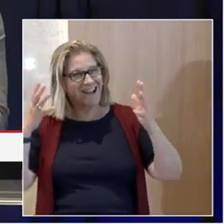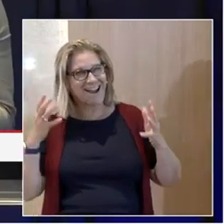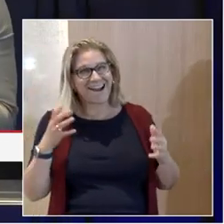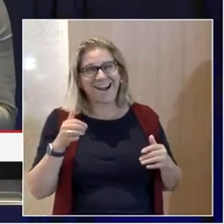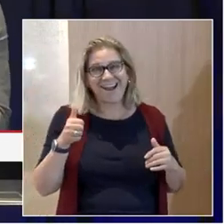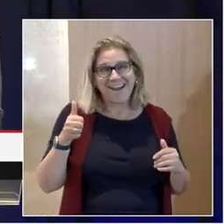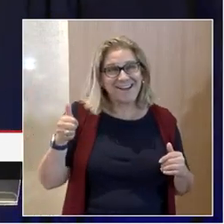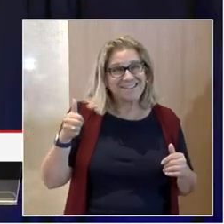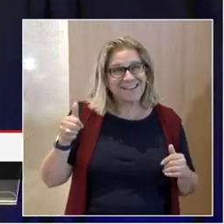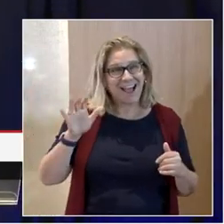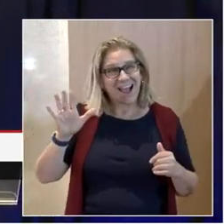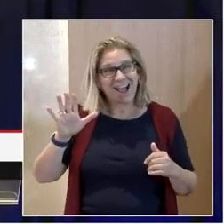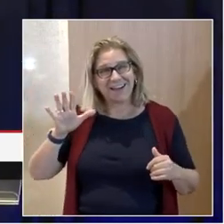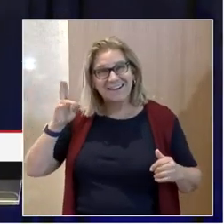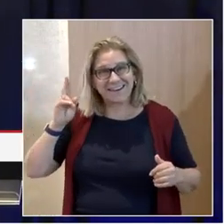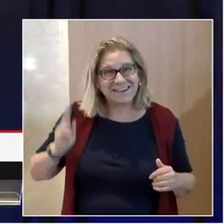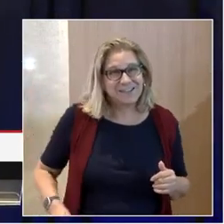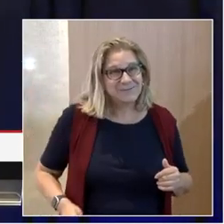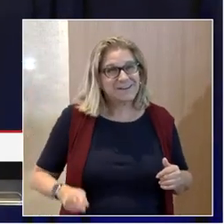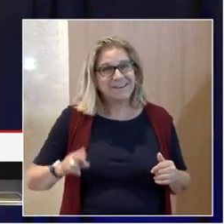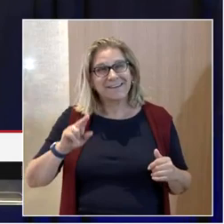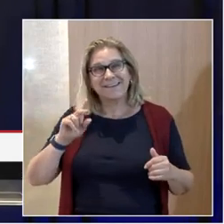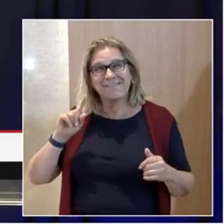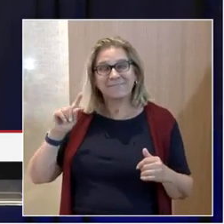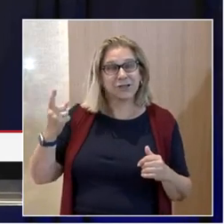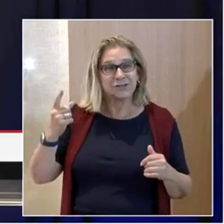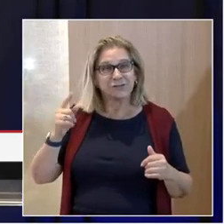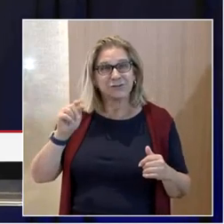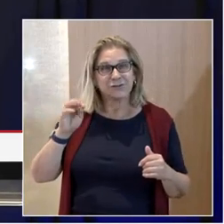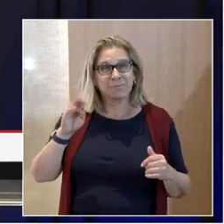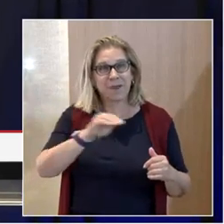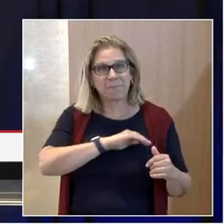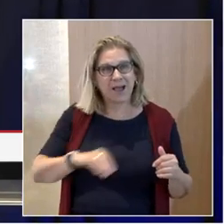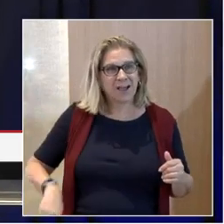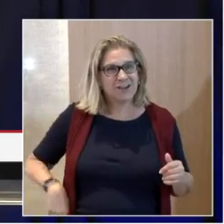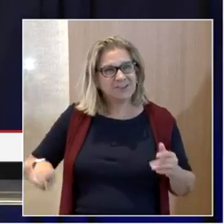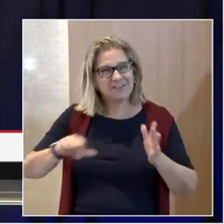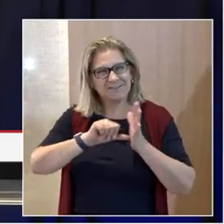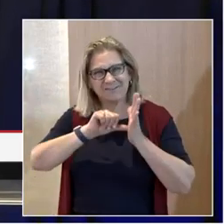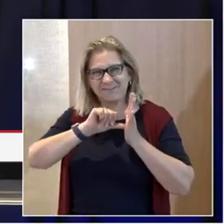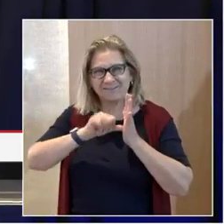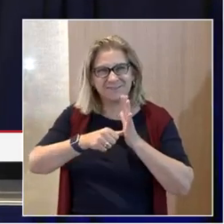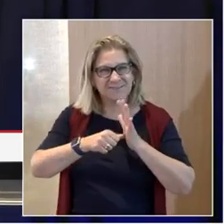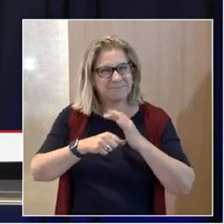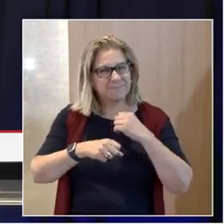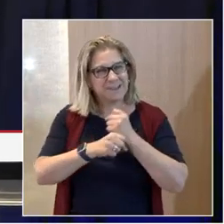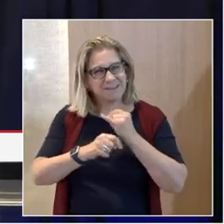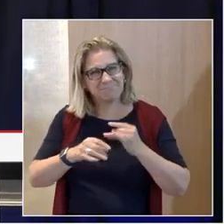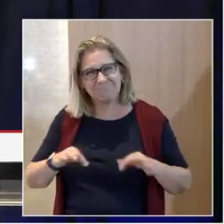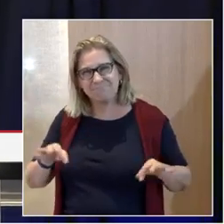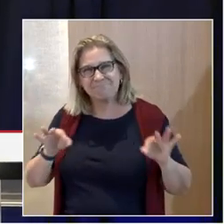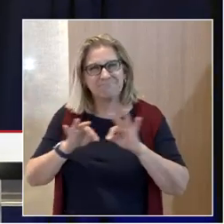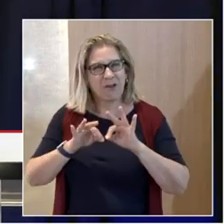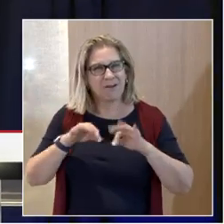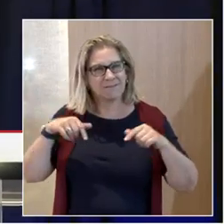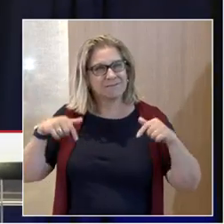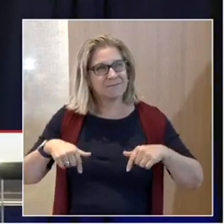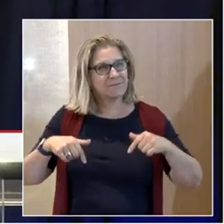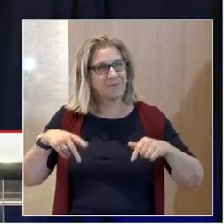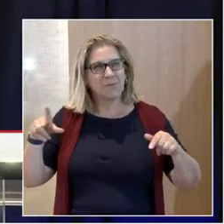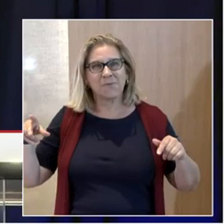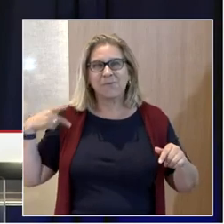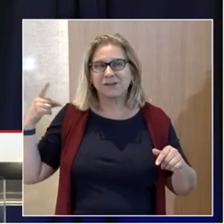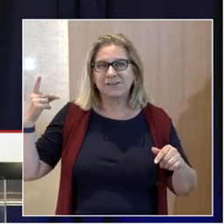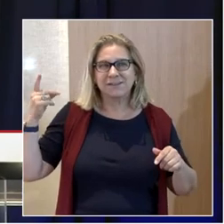mayor. She made it key, a central part of her goal to focus on the comeback